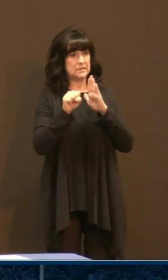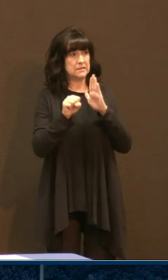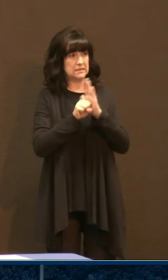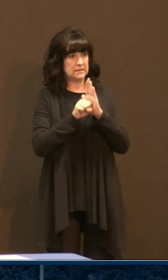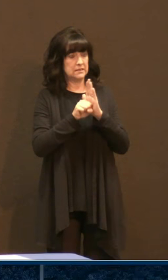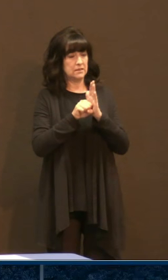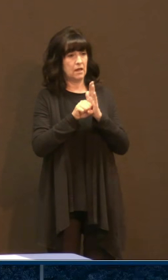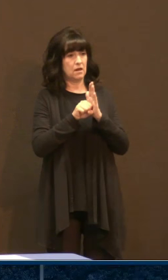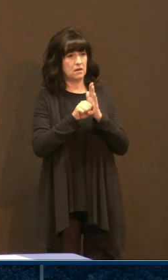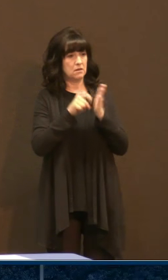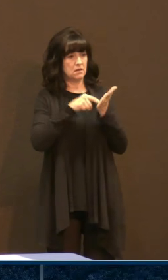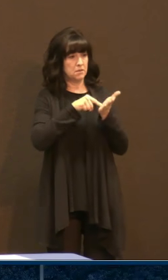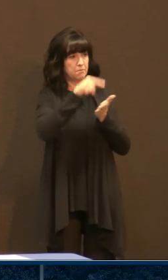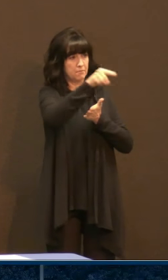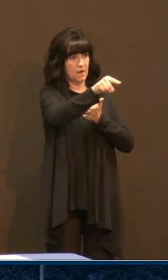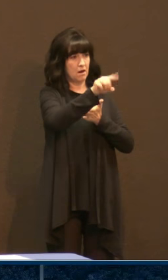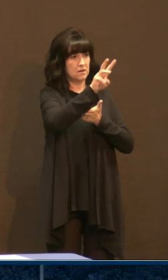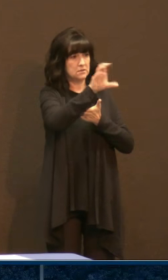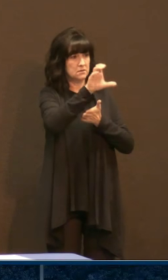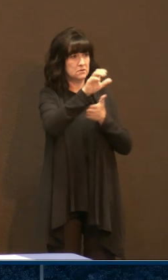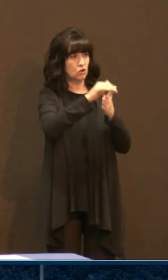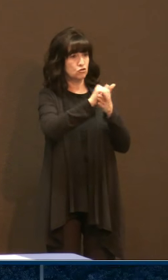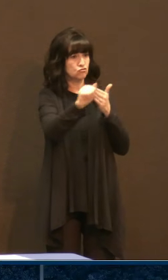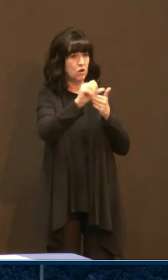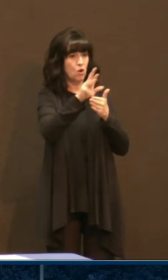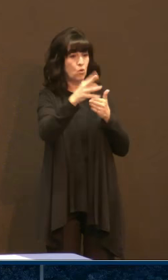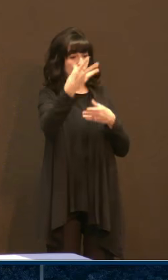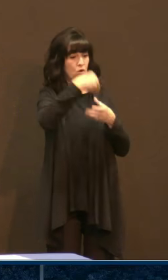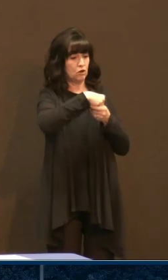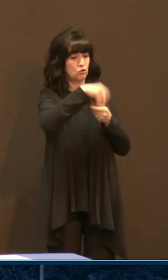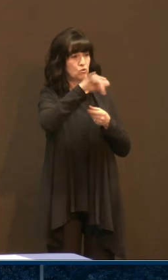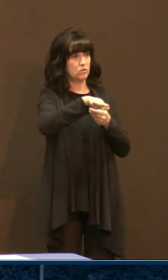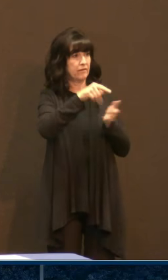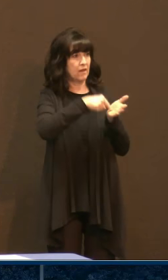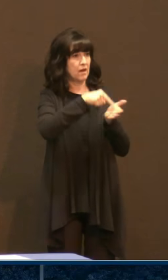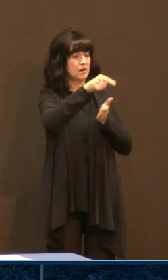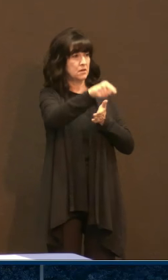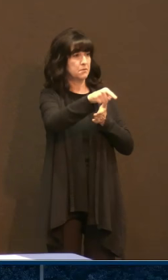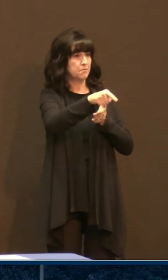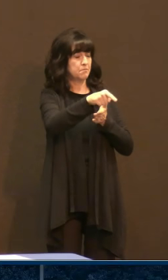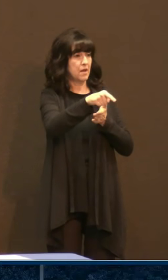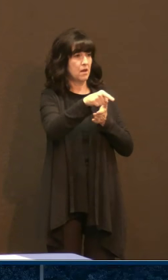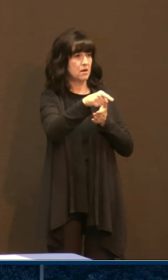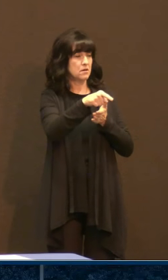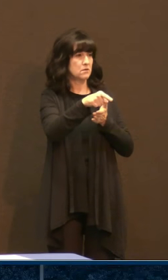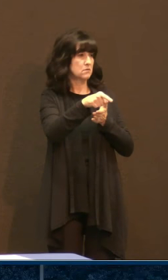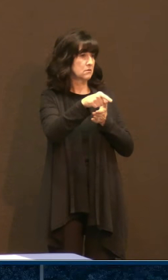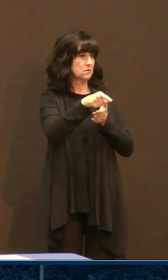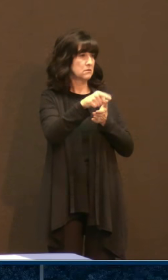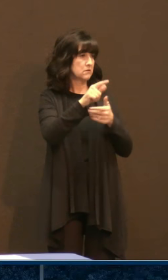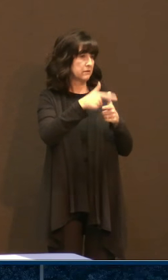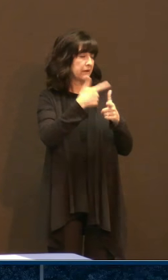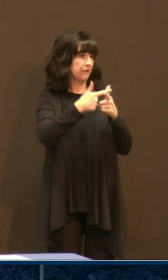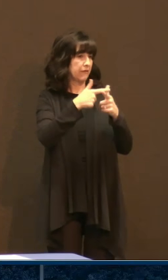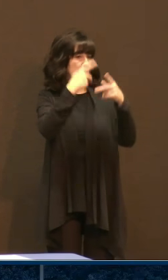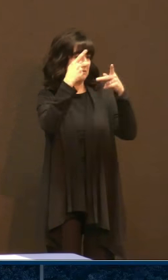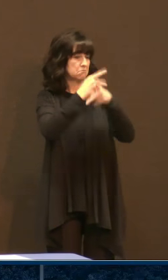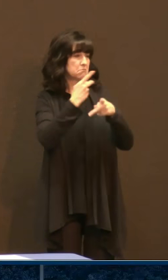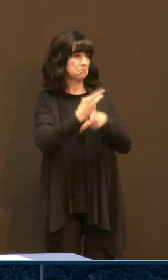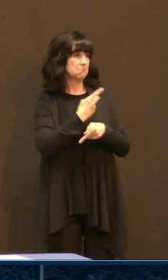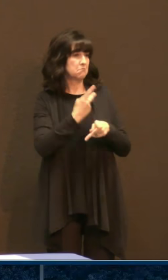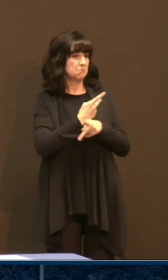it in our paychecks, and I don't know how they've decided to do that, then it would be calculated with respect